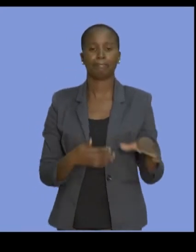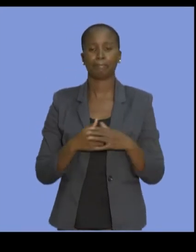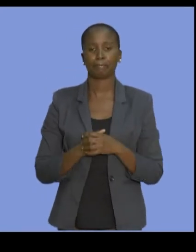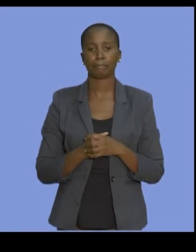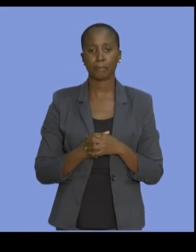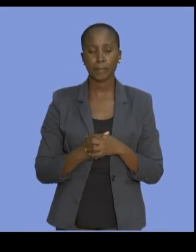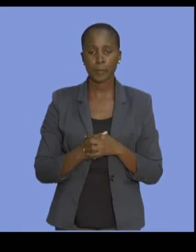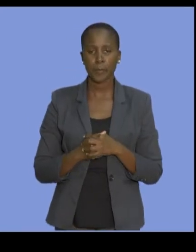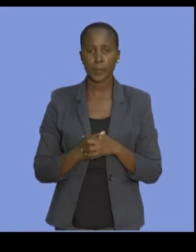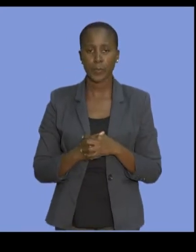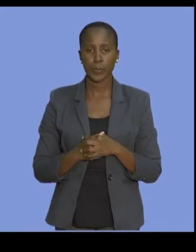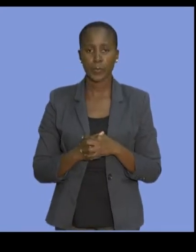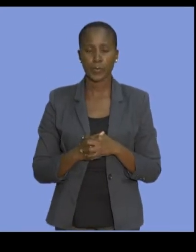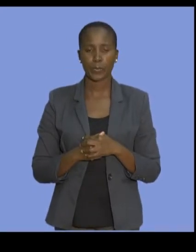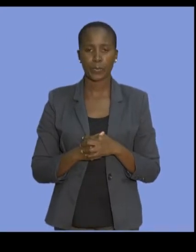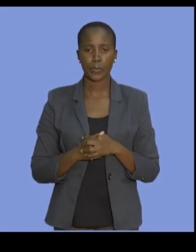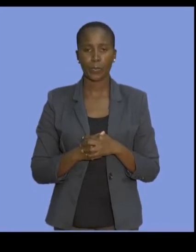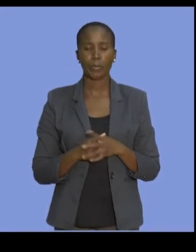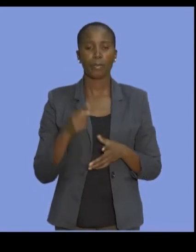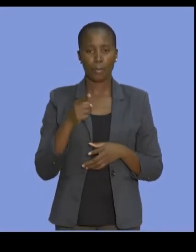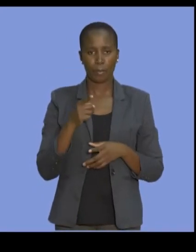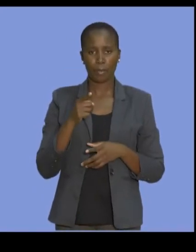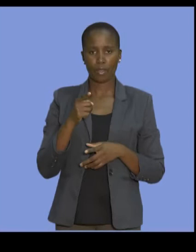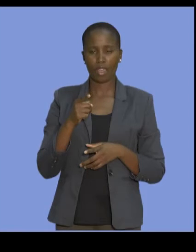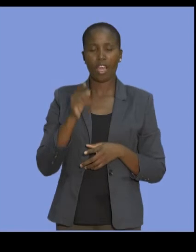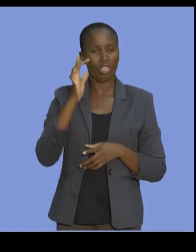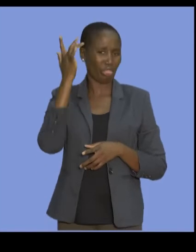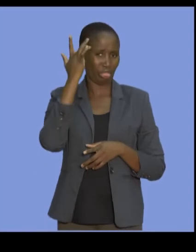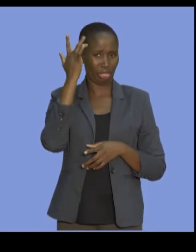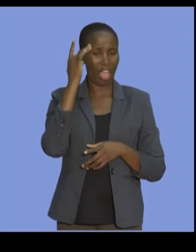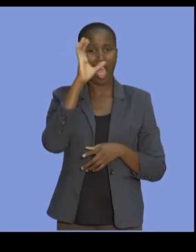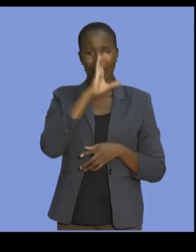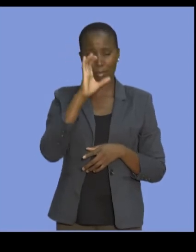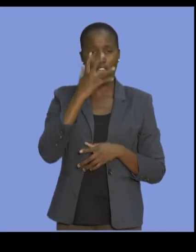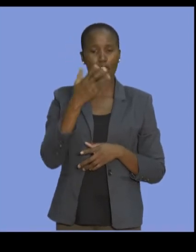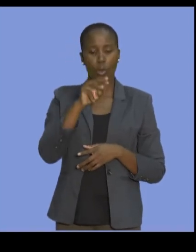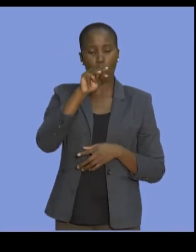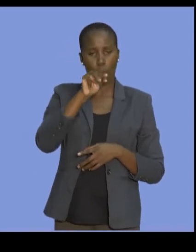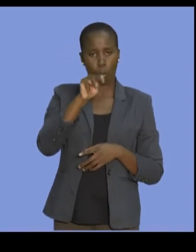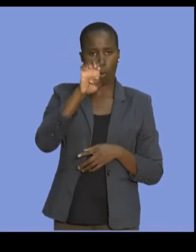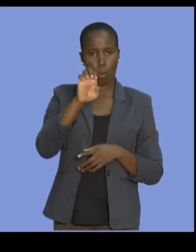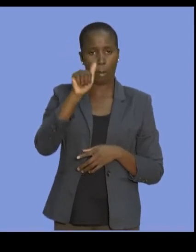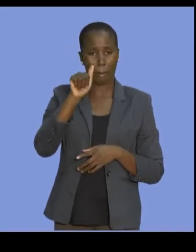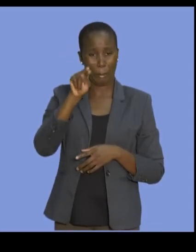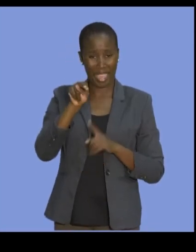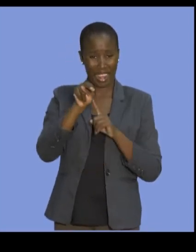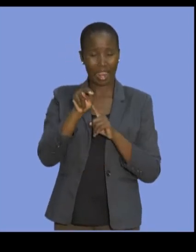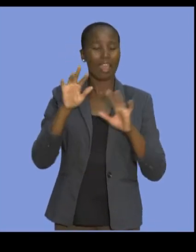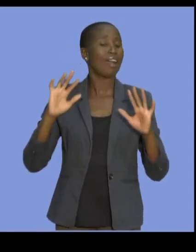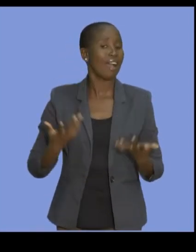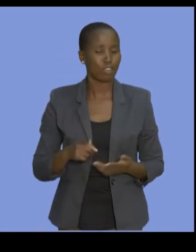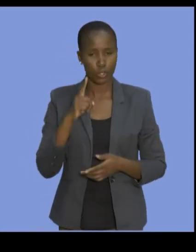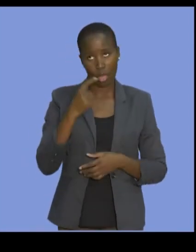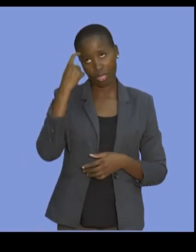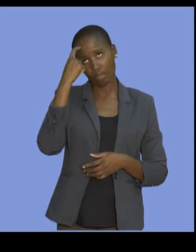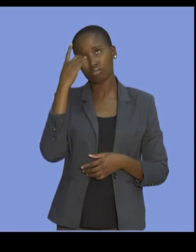an estimate for the mean can be obtained by assuming that each of